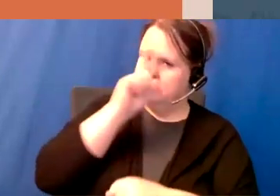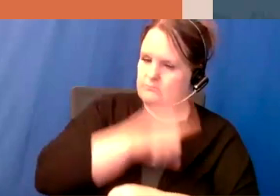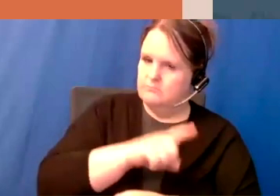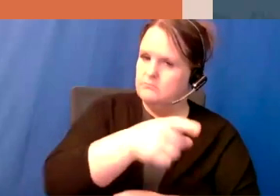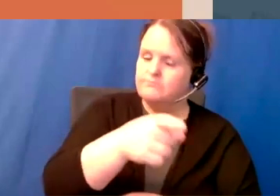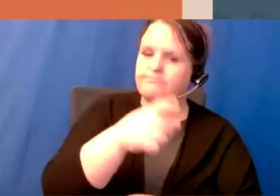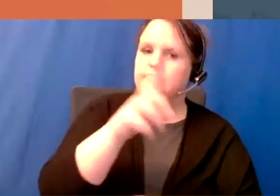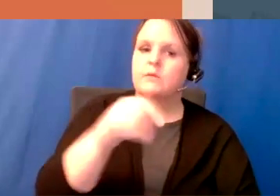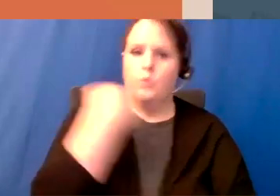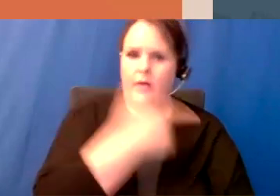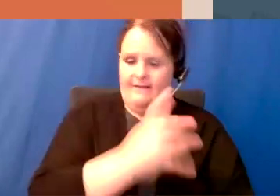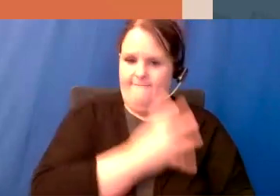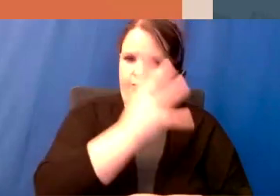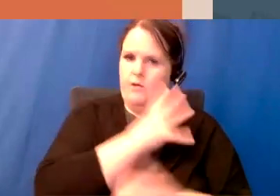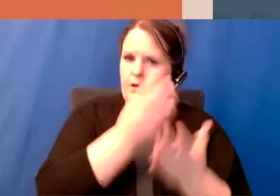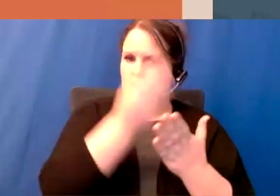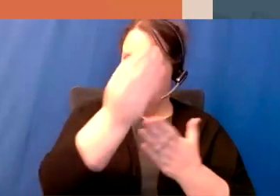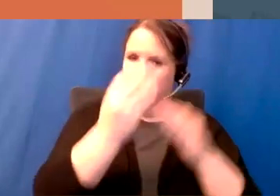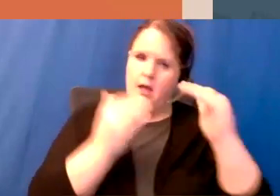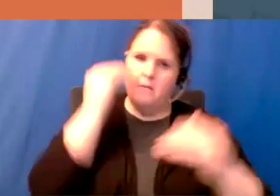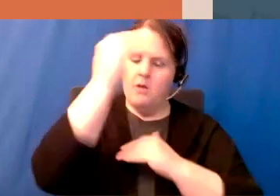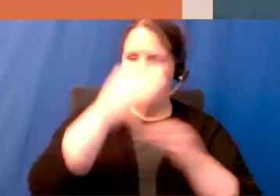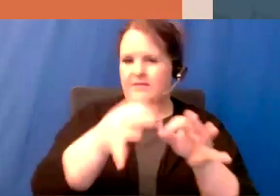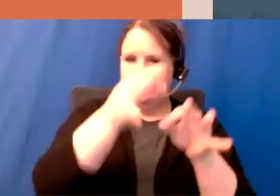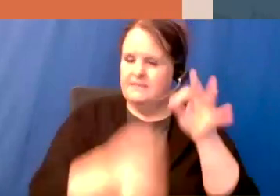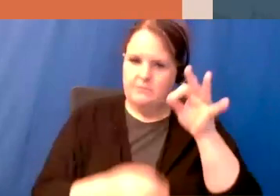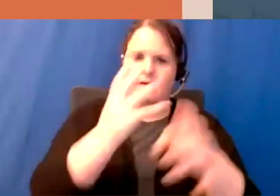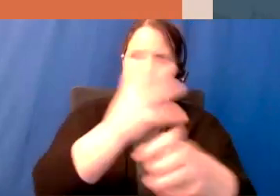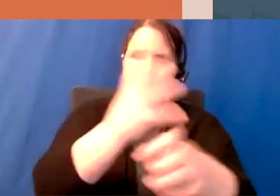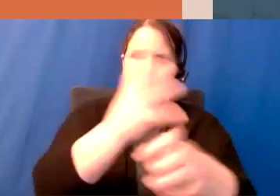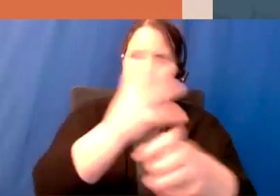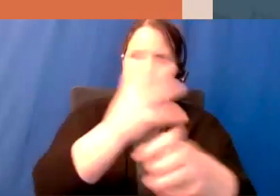formal procurement above that simplified acquisition threshold.